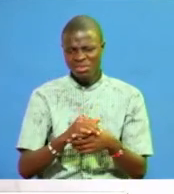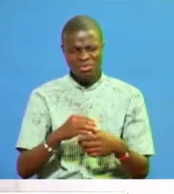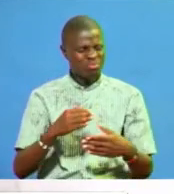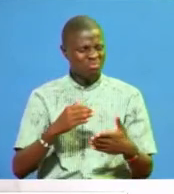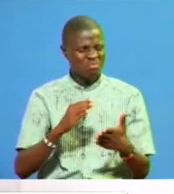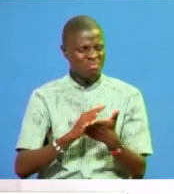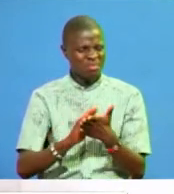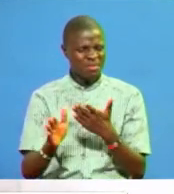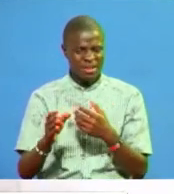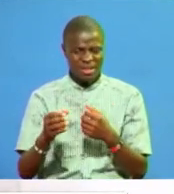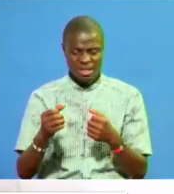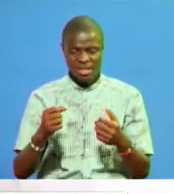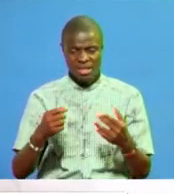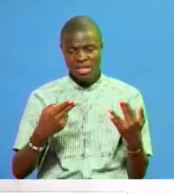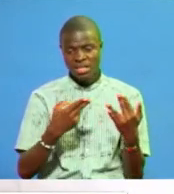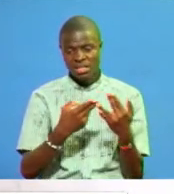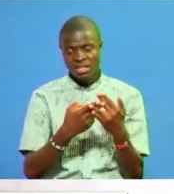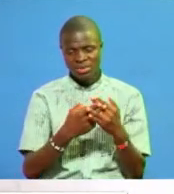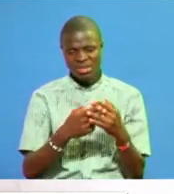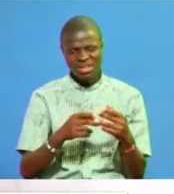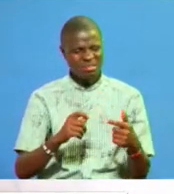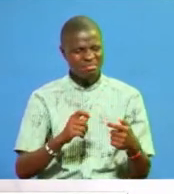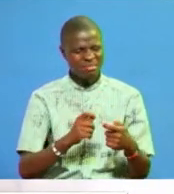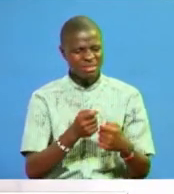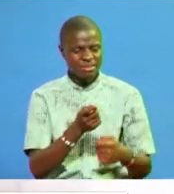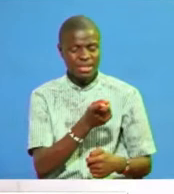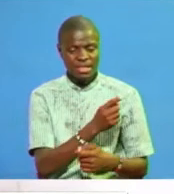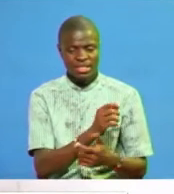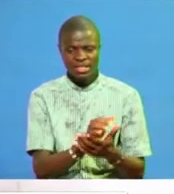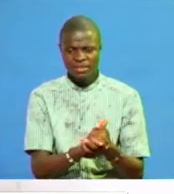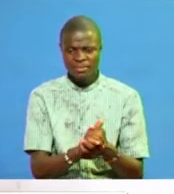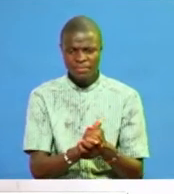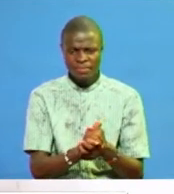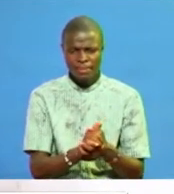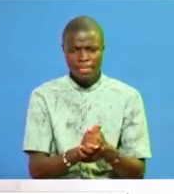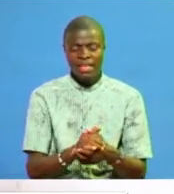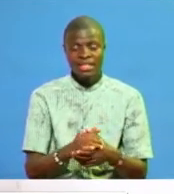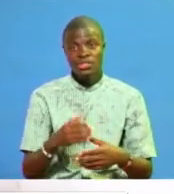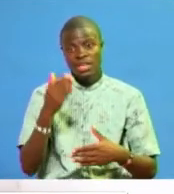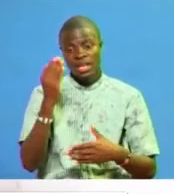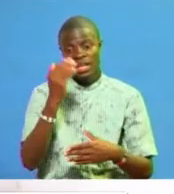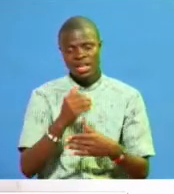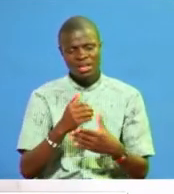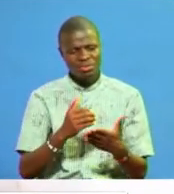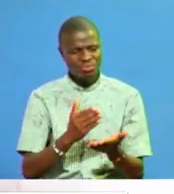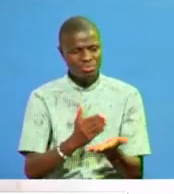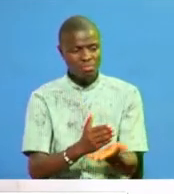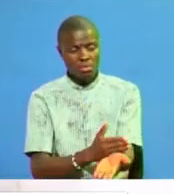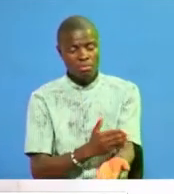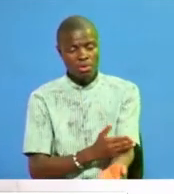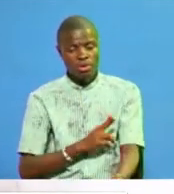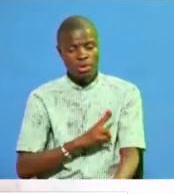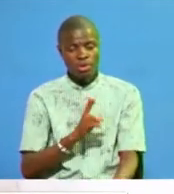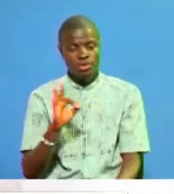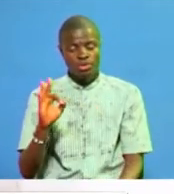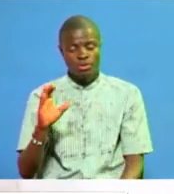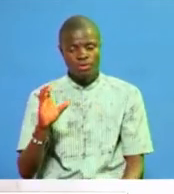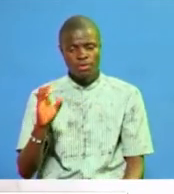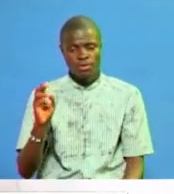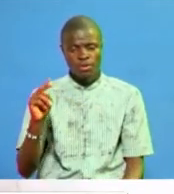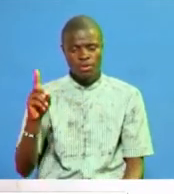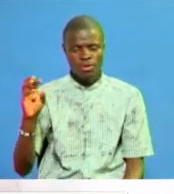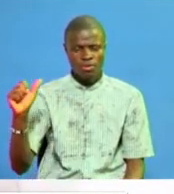transmitted diseases, that is STDs, and unwanted pregnancy. It's also a day to promote the use of condoms to provide protection from